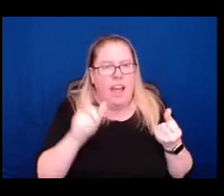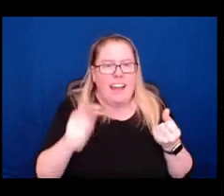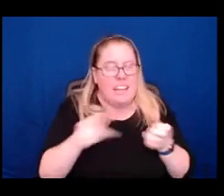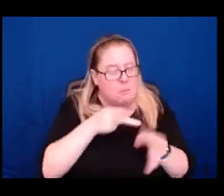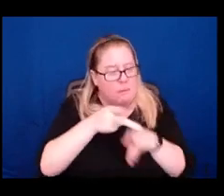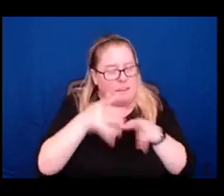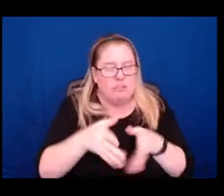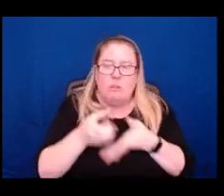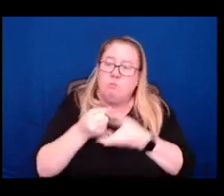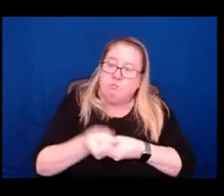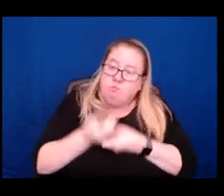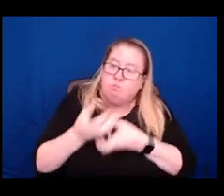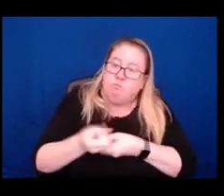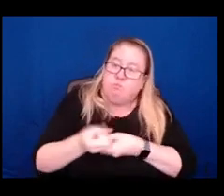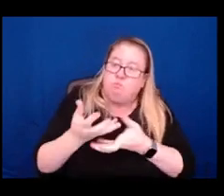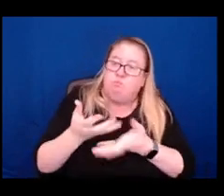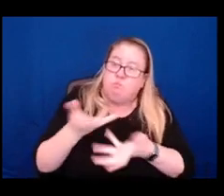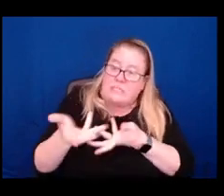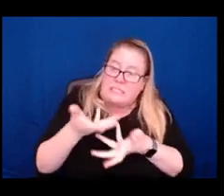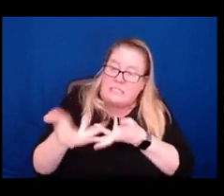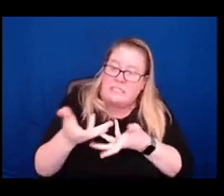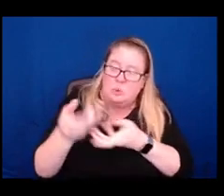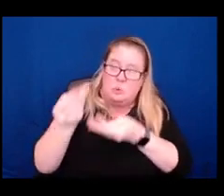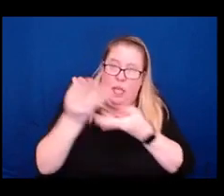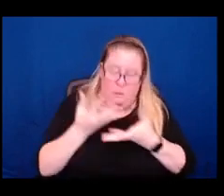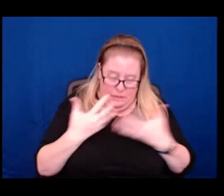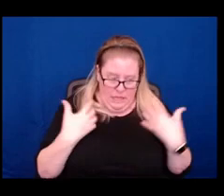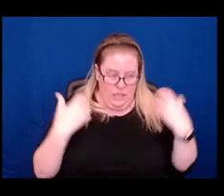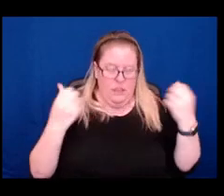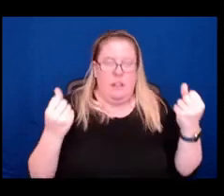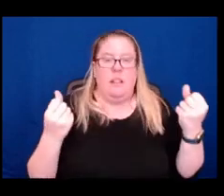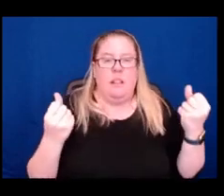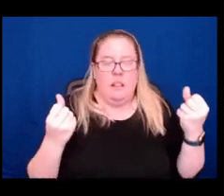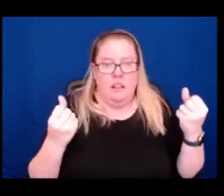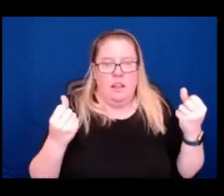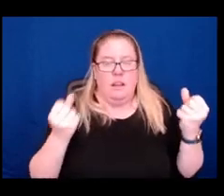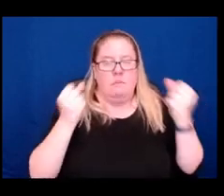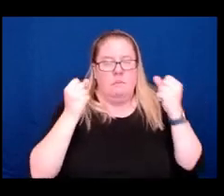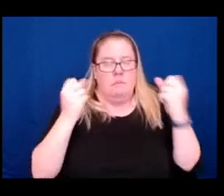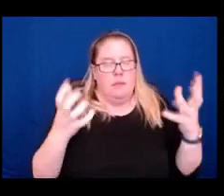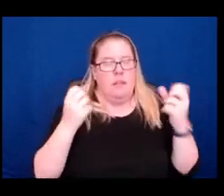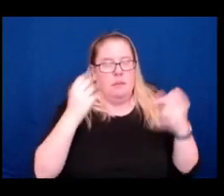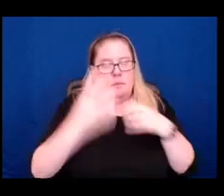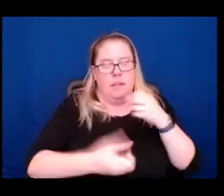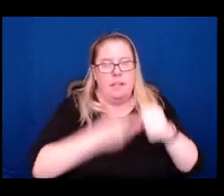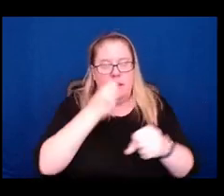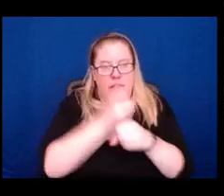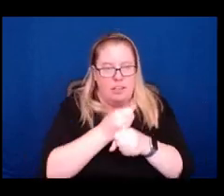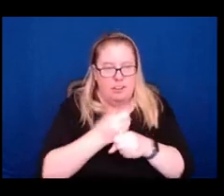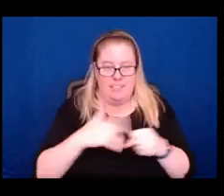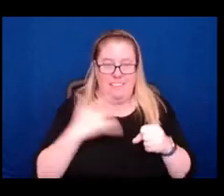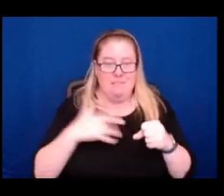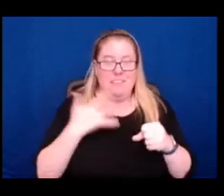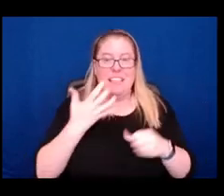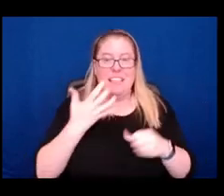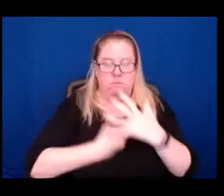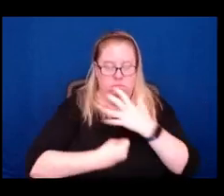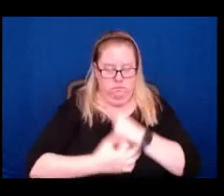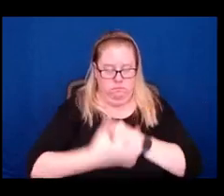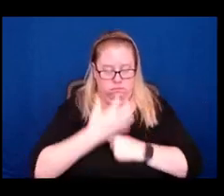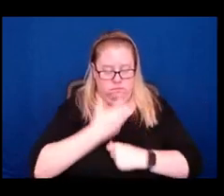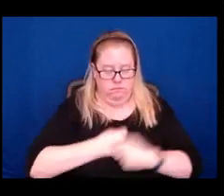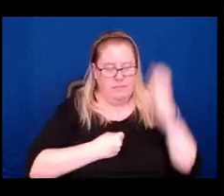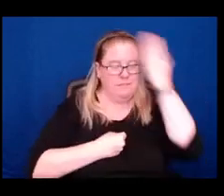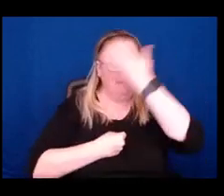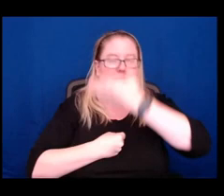this and to help me heal from it, because I don't want to stay in that position. I spent many years trying to hide those feelings and